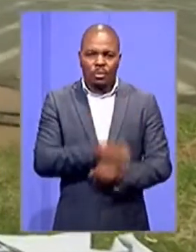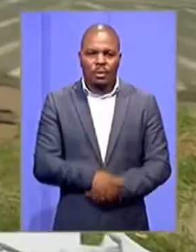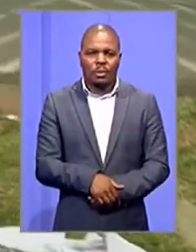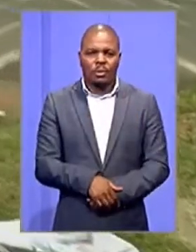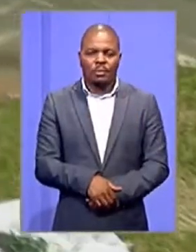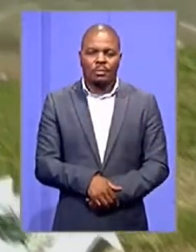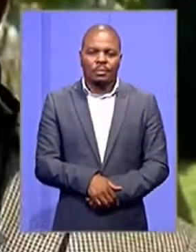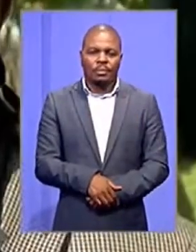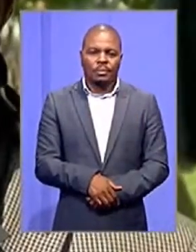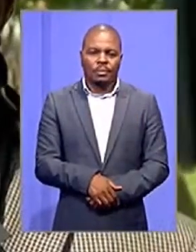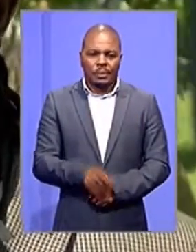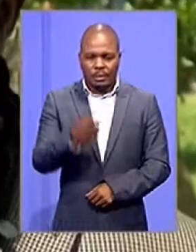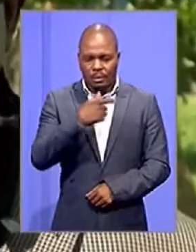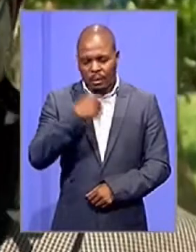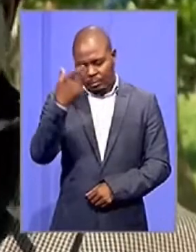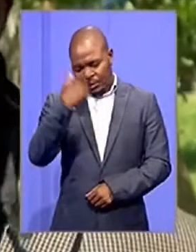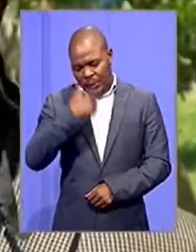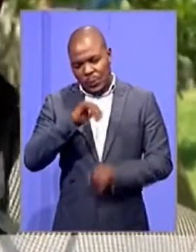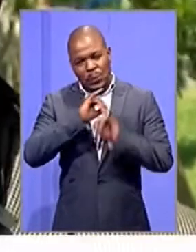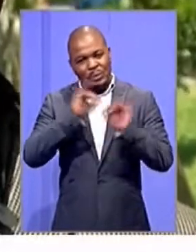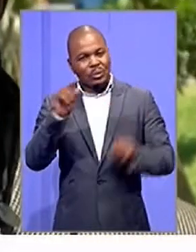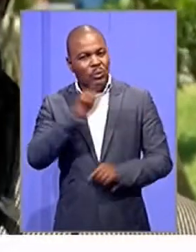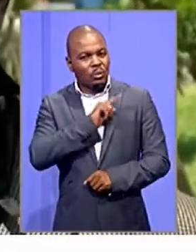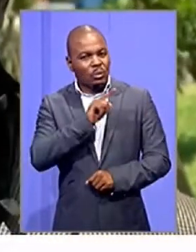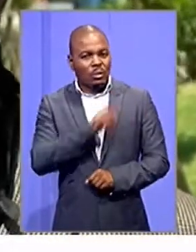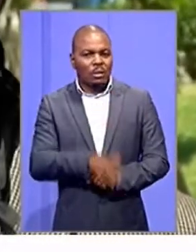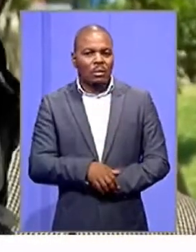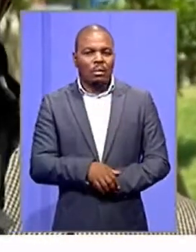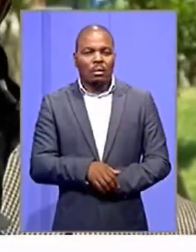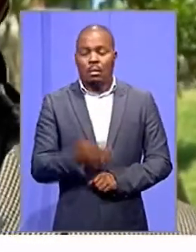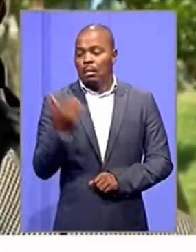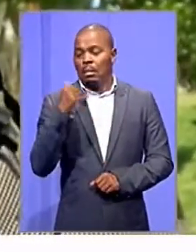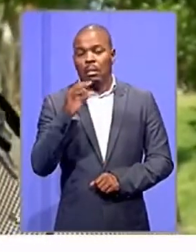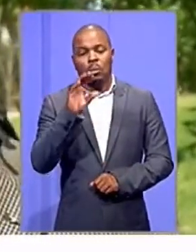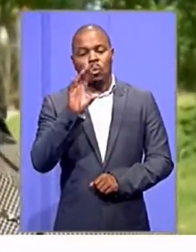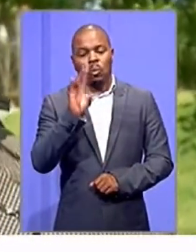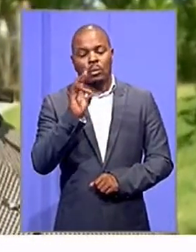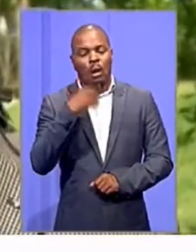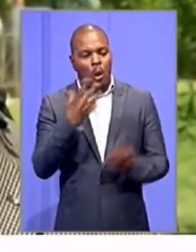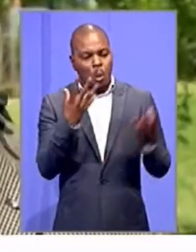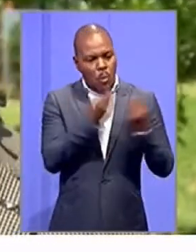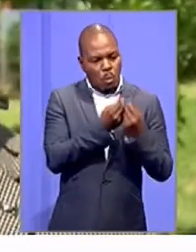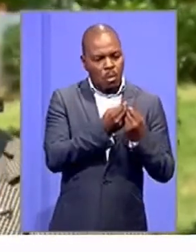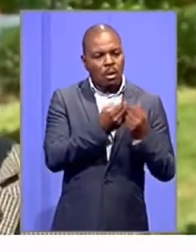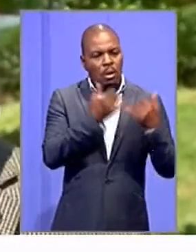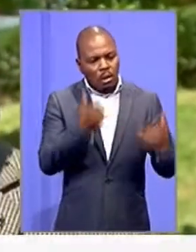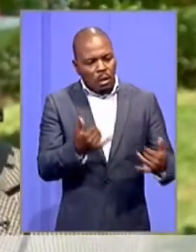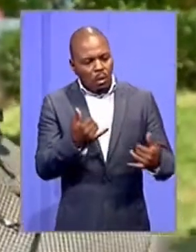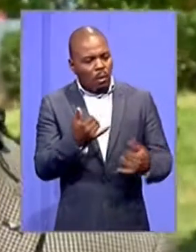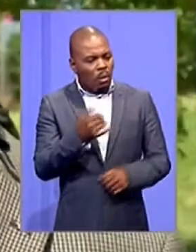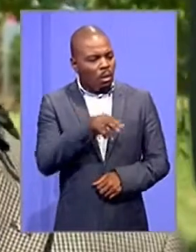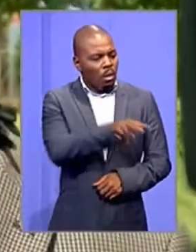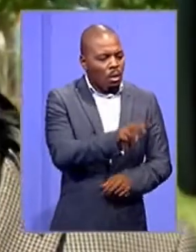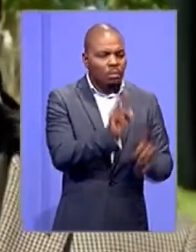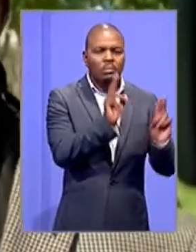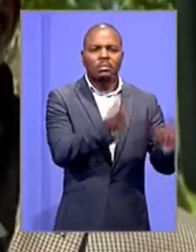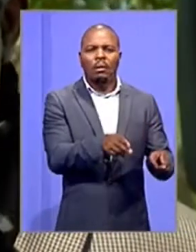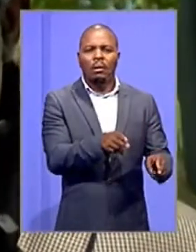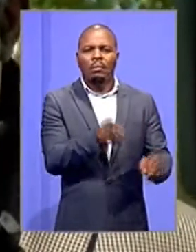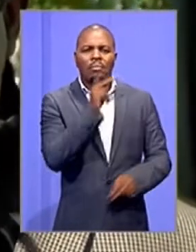very sad because imagine the whole day I was with her and then all of a sudden I see her lifeless body lying on the